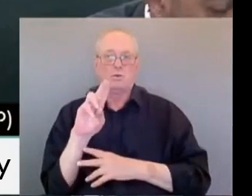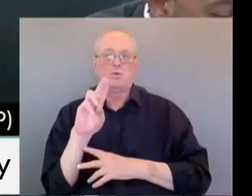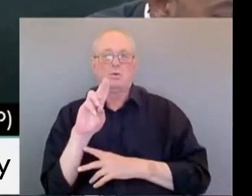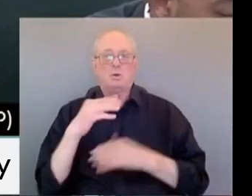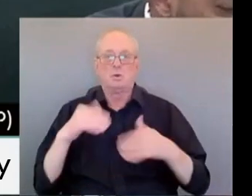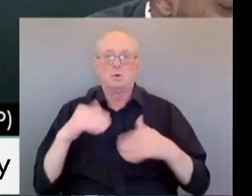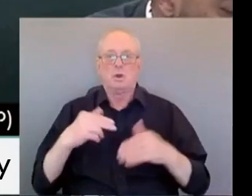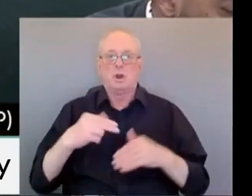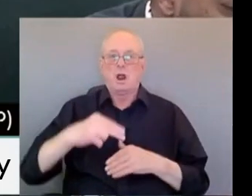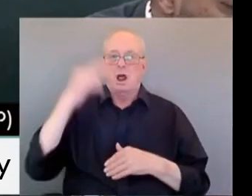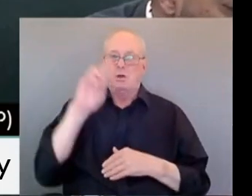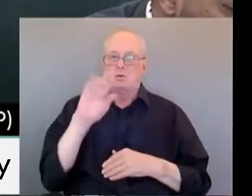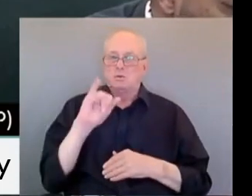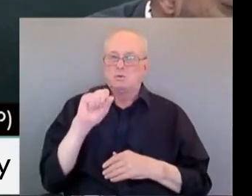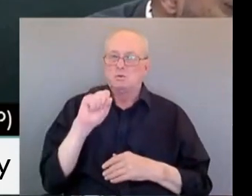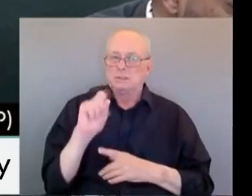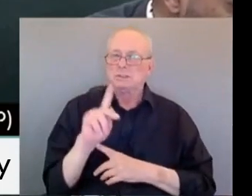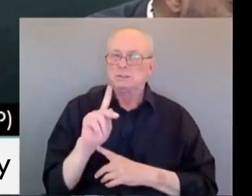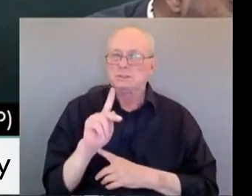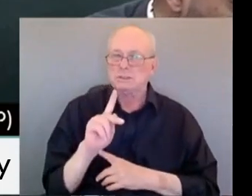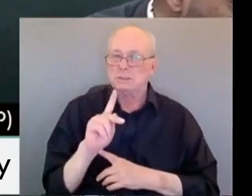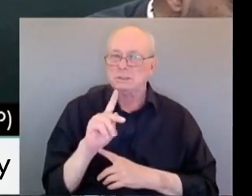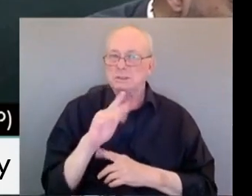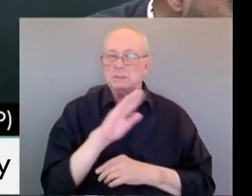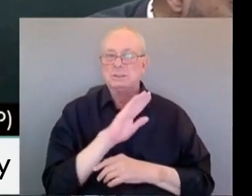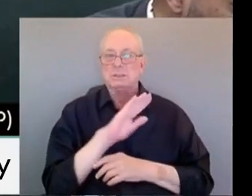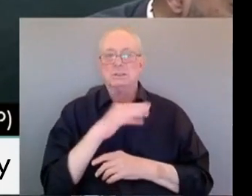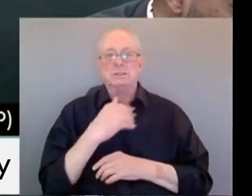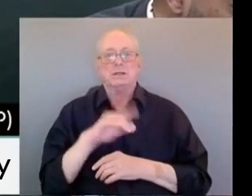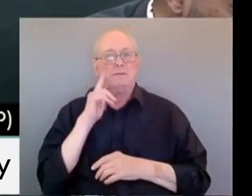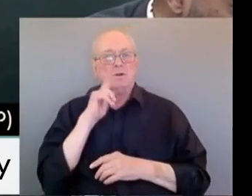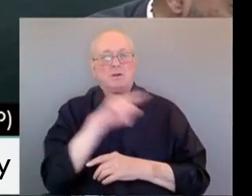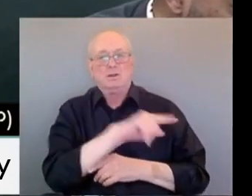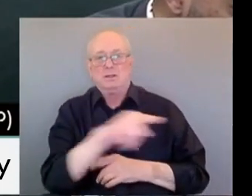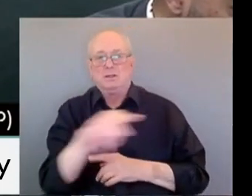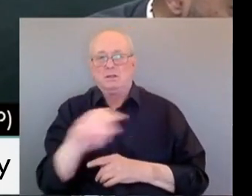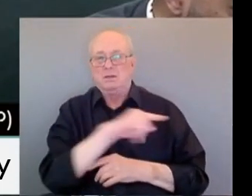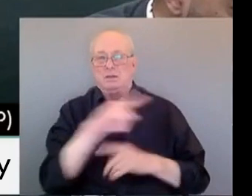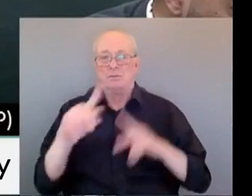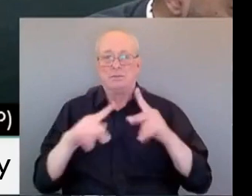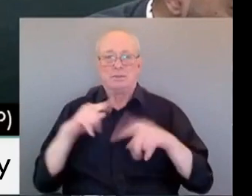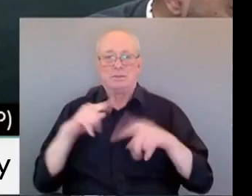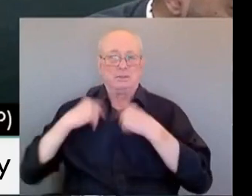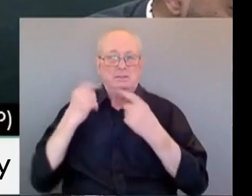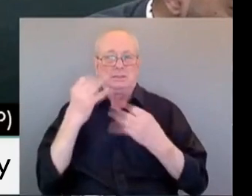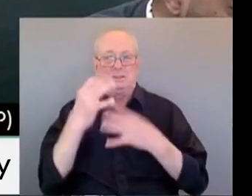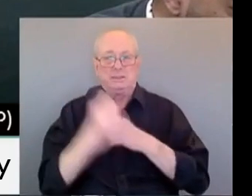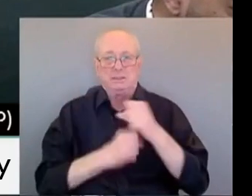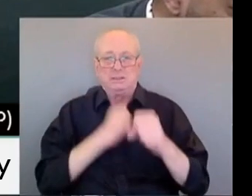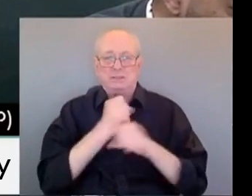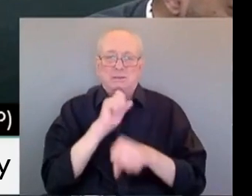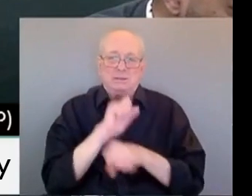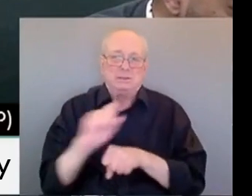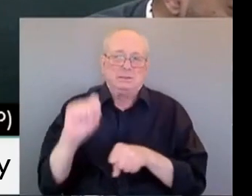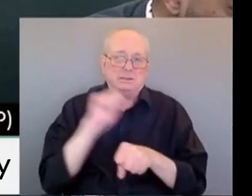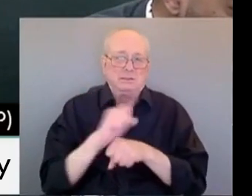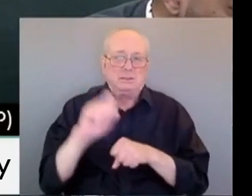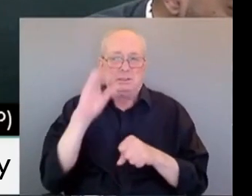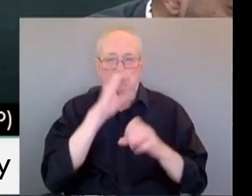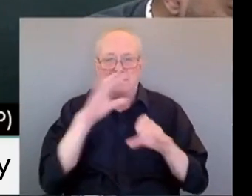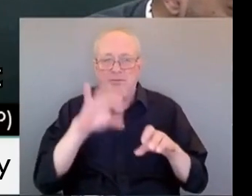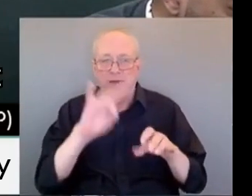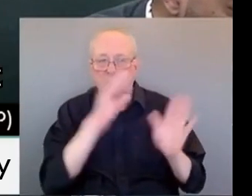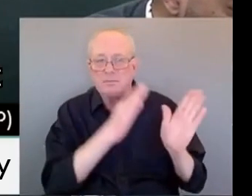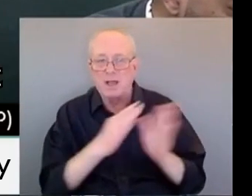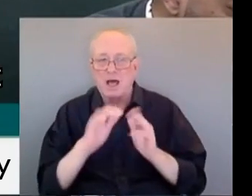forces of experts have been working for years to define recommendations for subregional plans designed to enable caribou recovery. Yet the